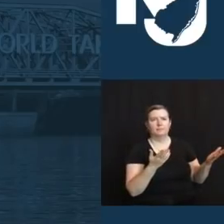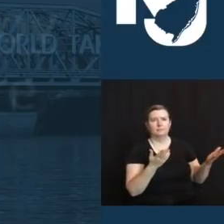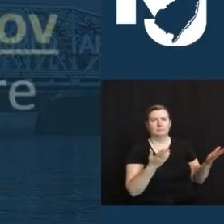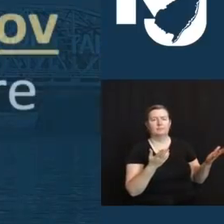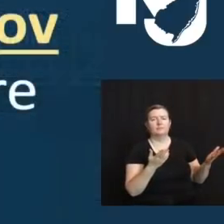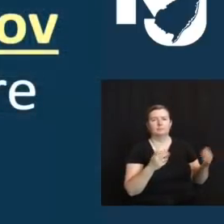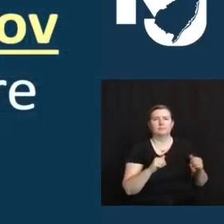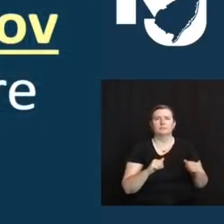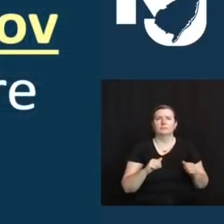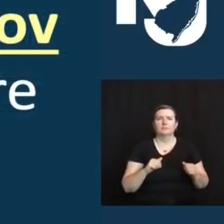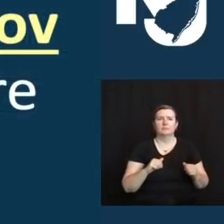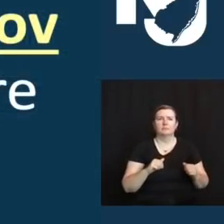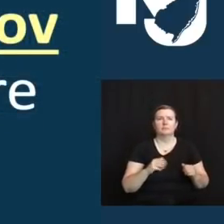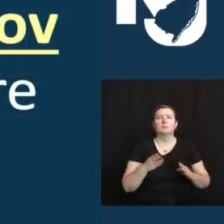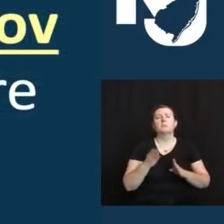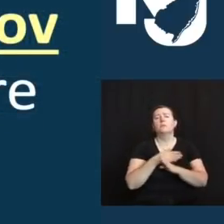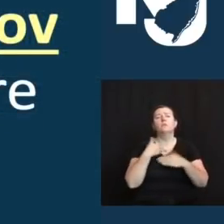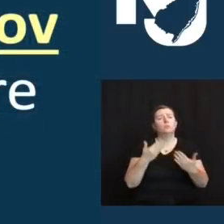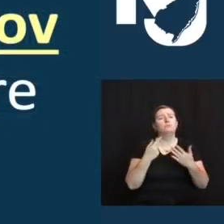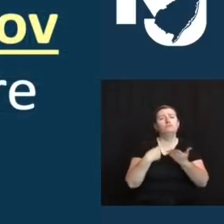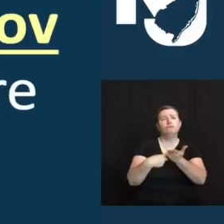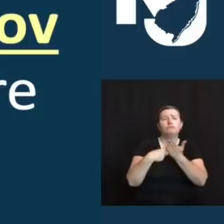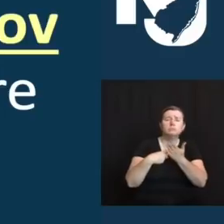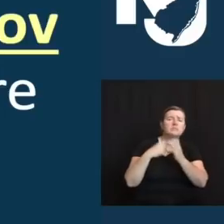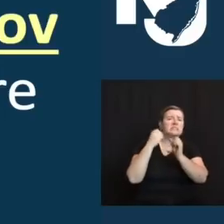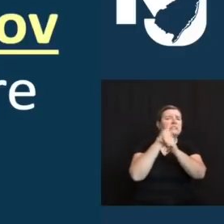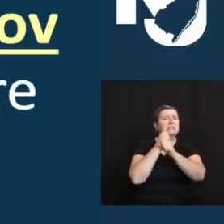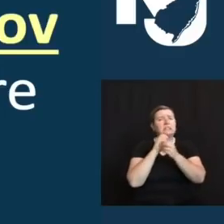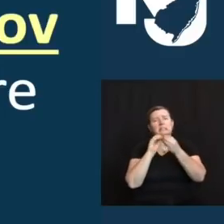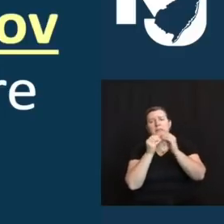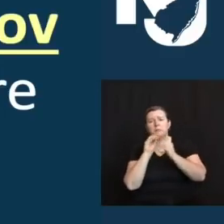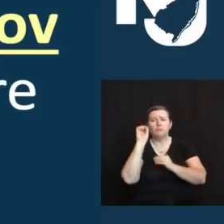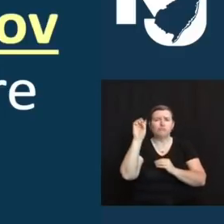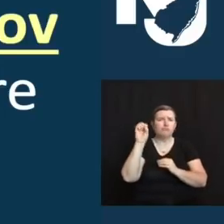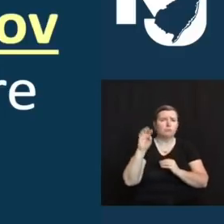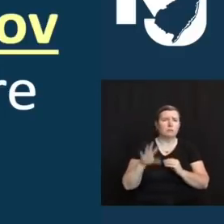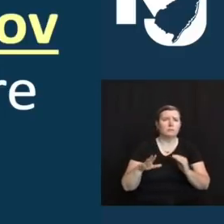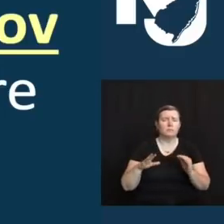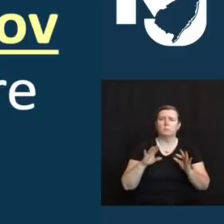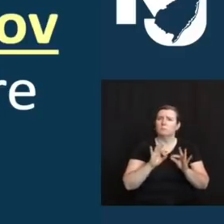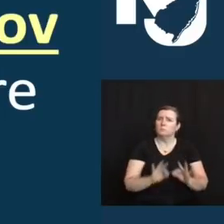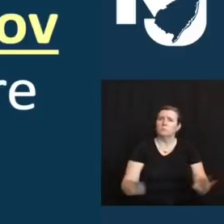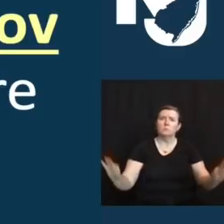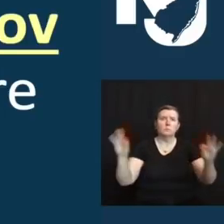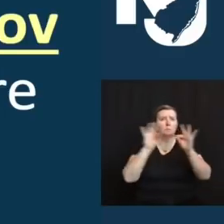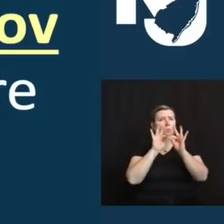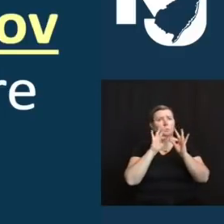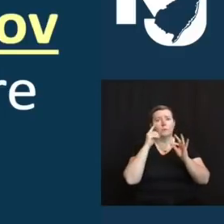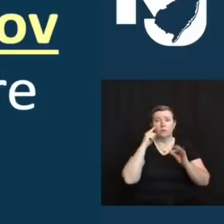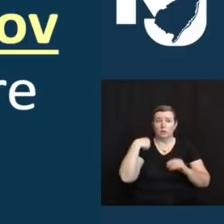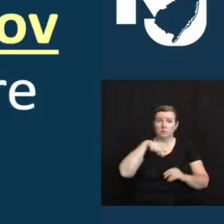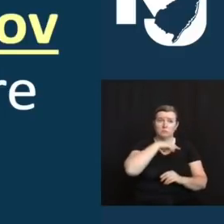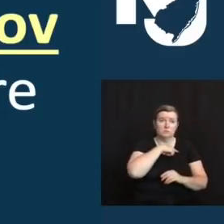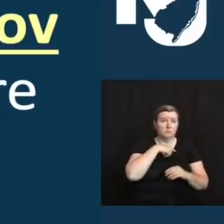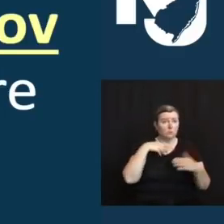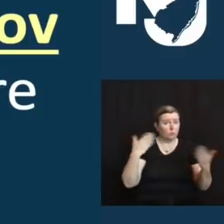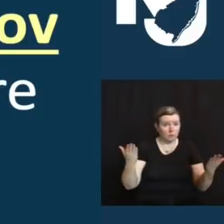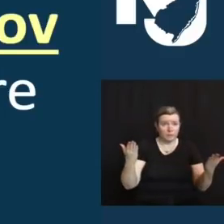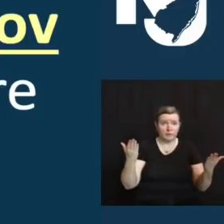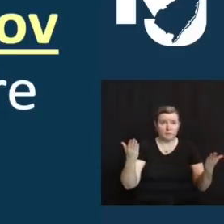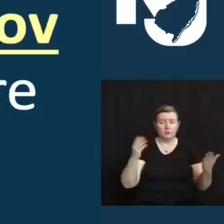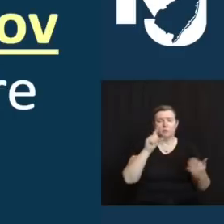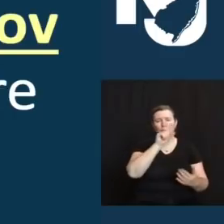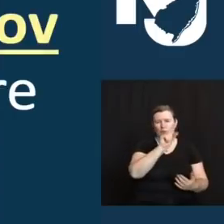we get to the overnight numbers, I want to spend a moment discussing another number that is critically important to our state's future, and that is the 2020